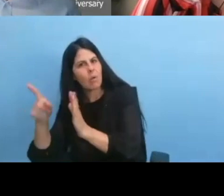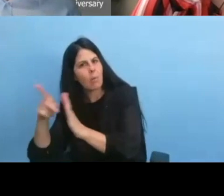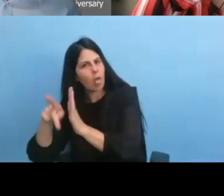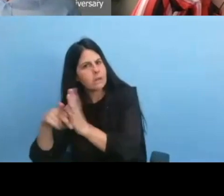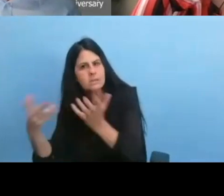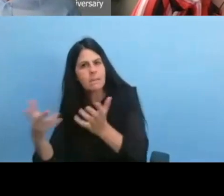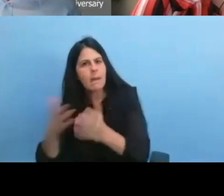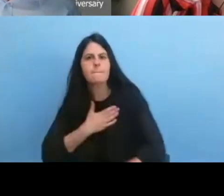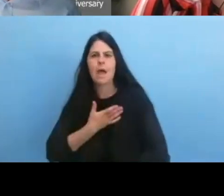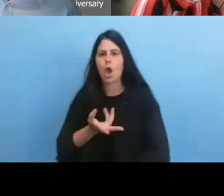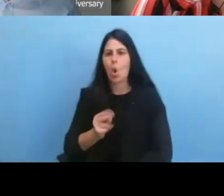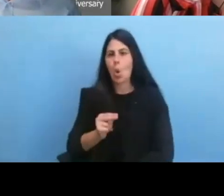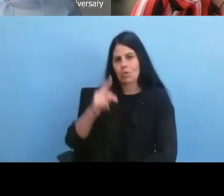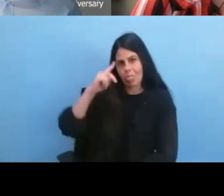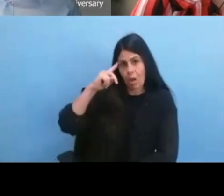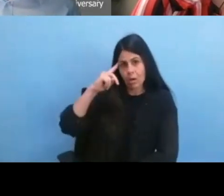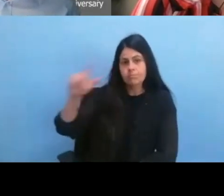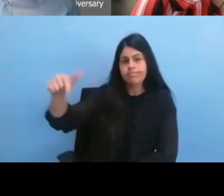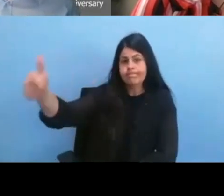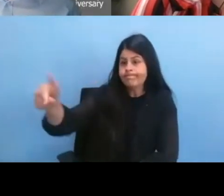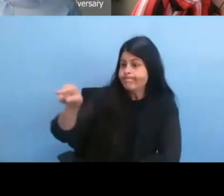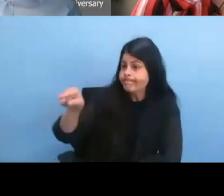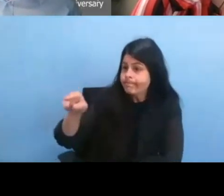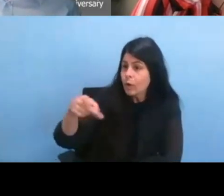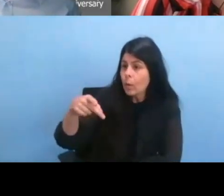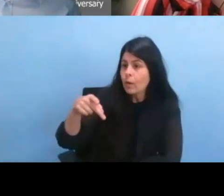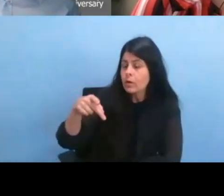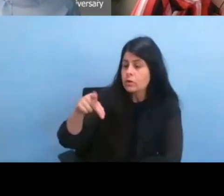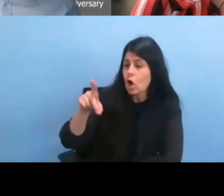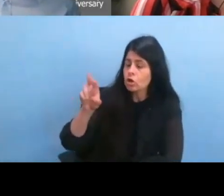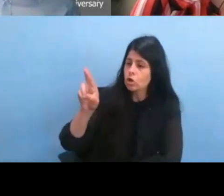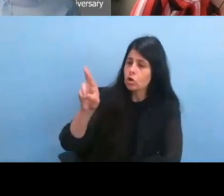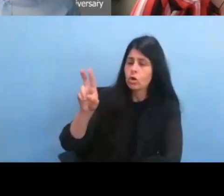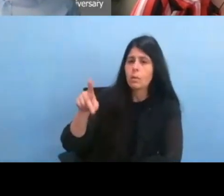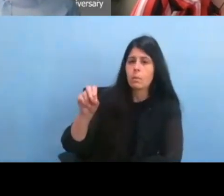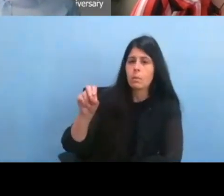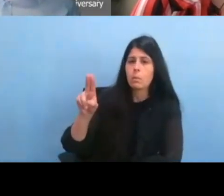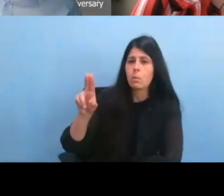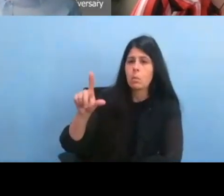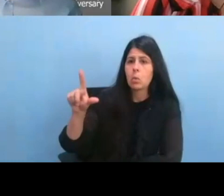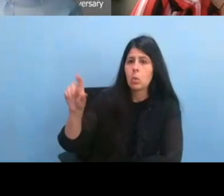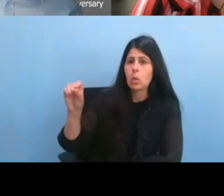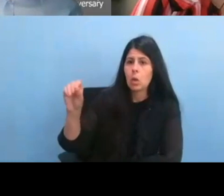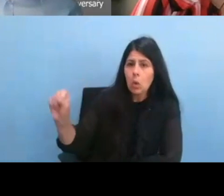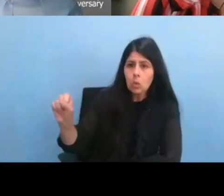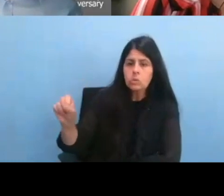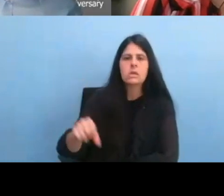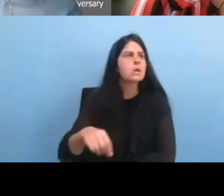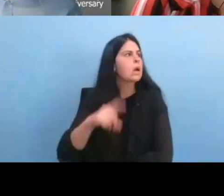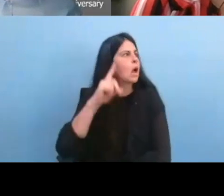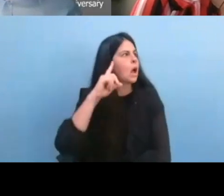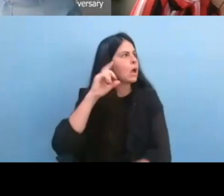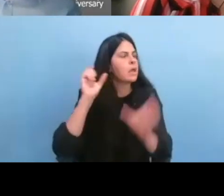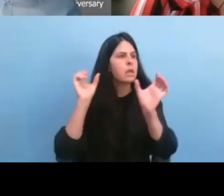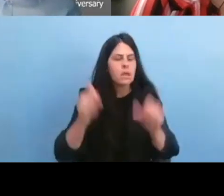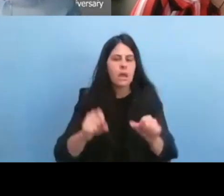Dr. Poullos? Yeah, I think that it can be helpful in